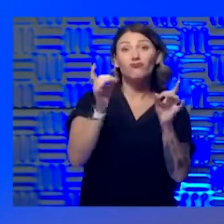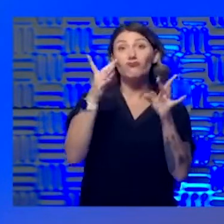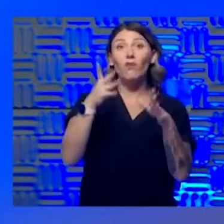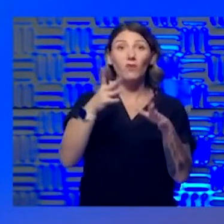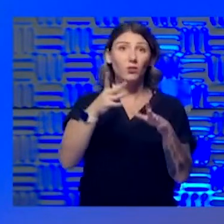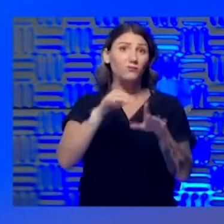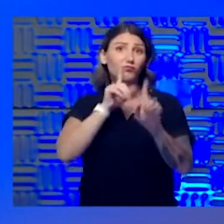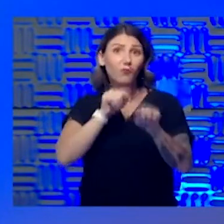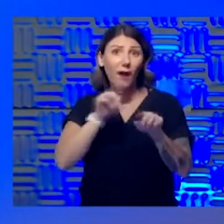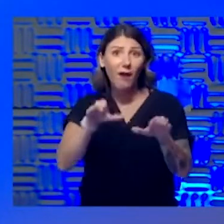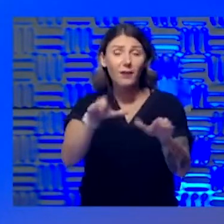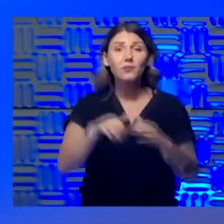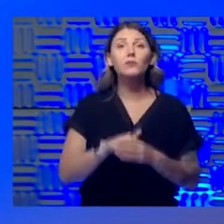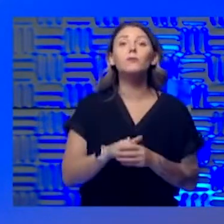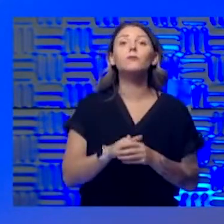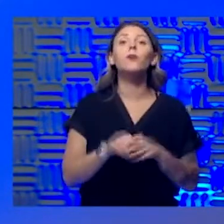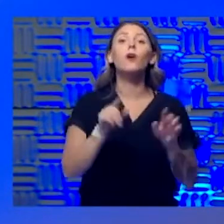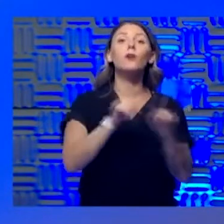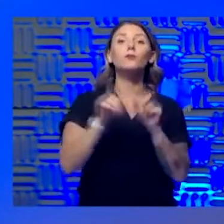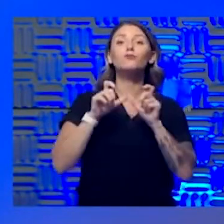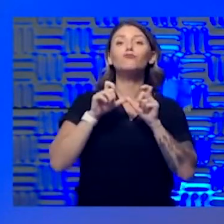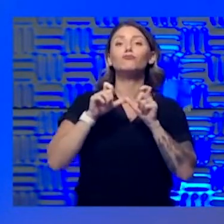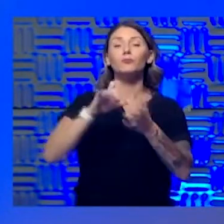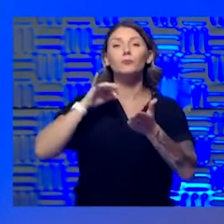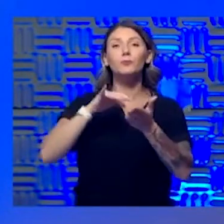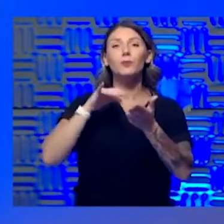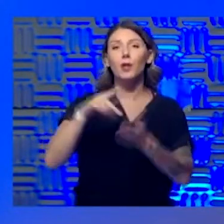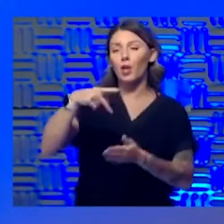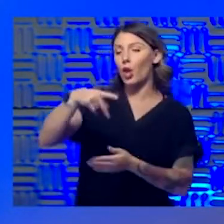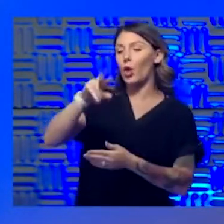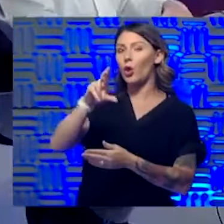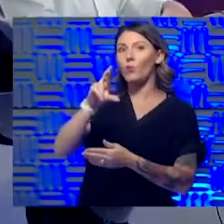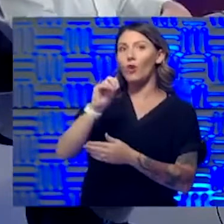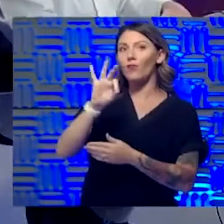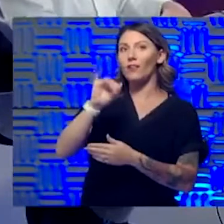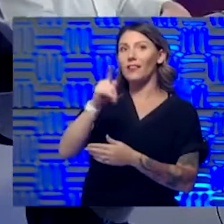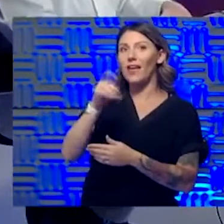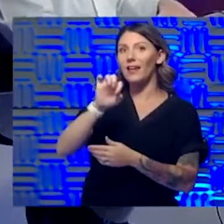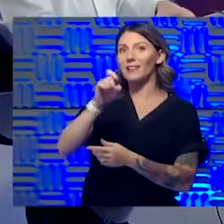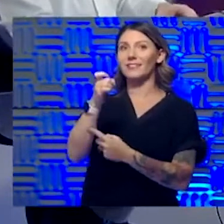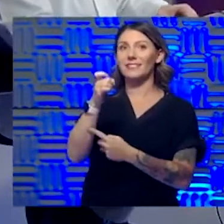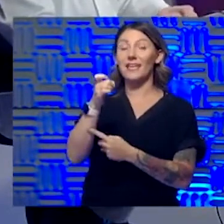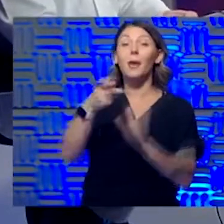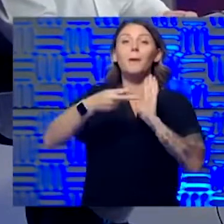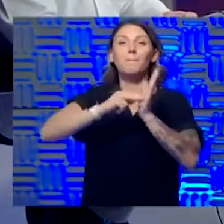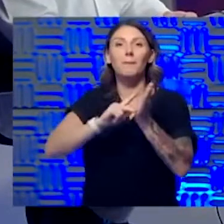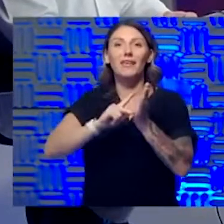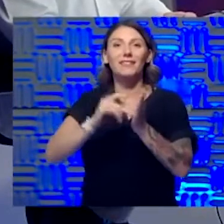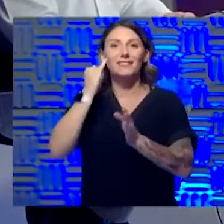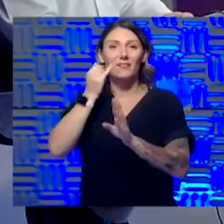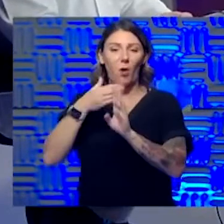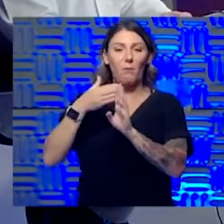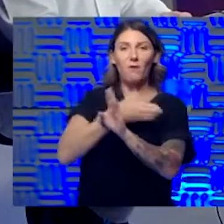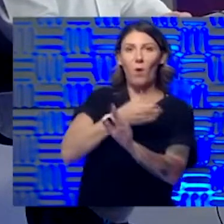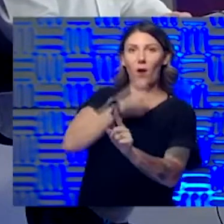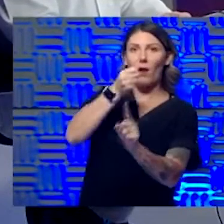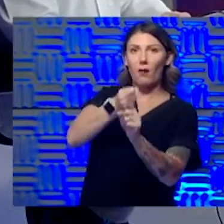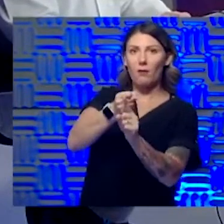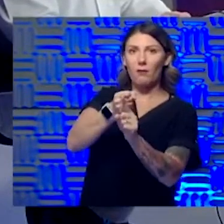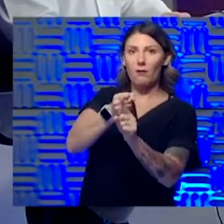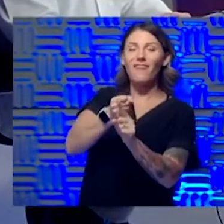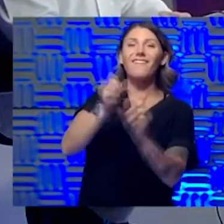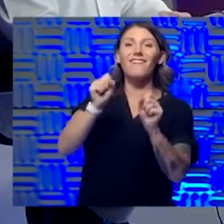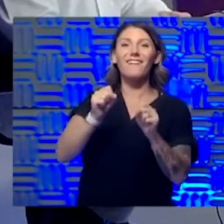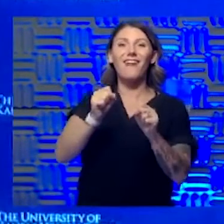ongoing studies about prophylaxis use. Which means before you get the disease, it can help prevent you from getting the disease to